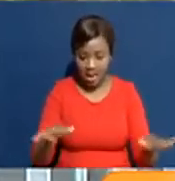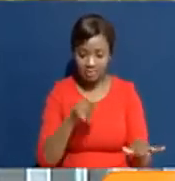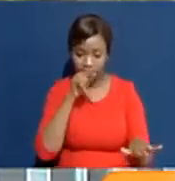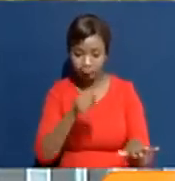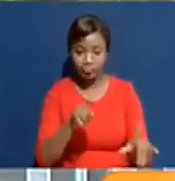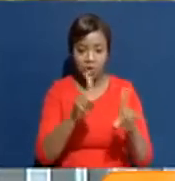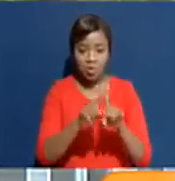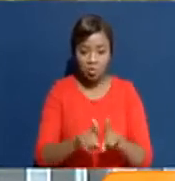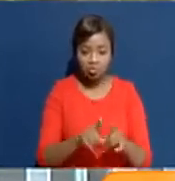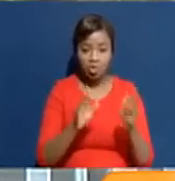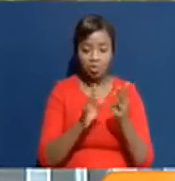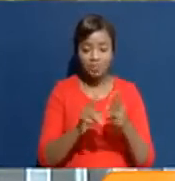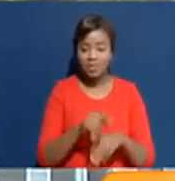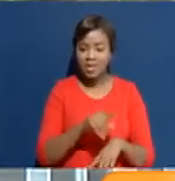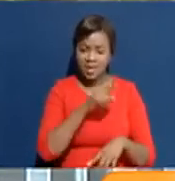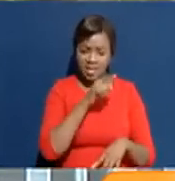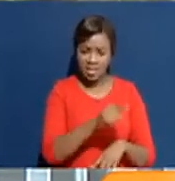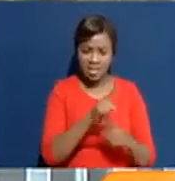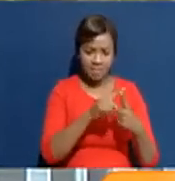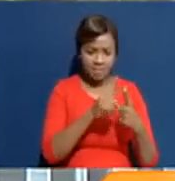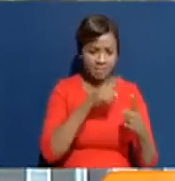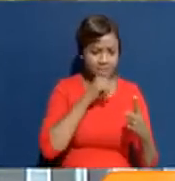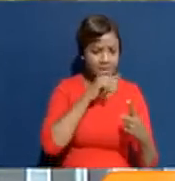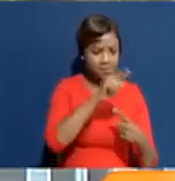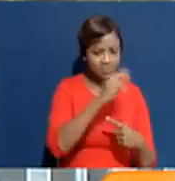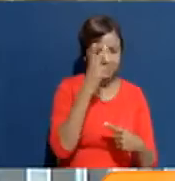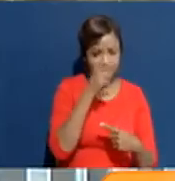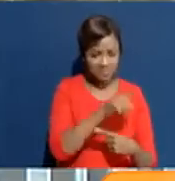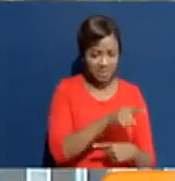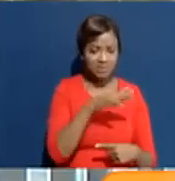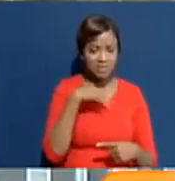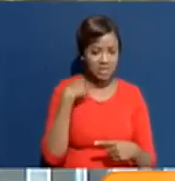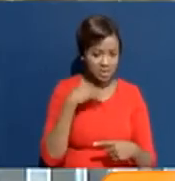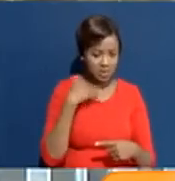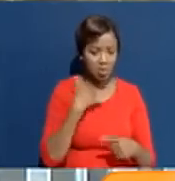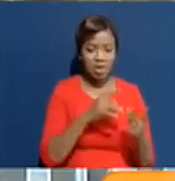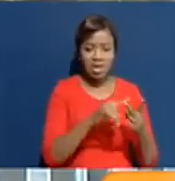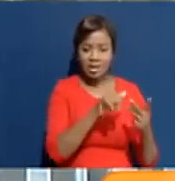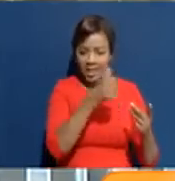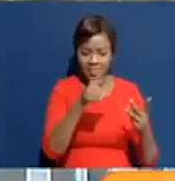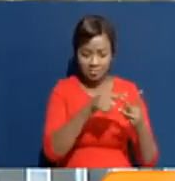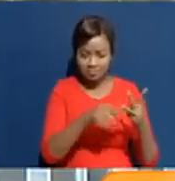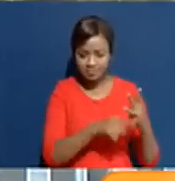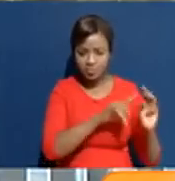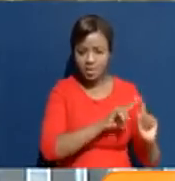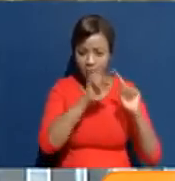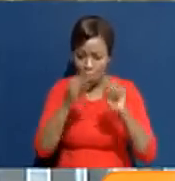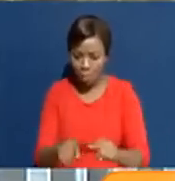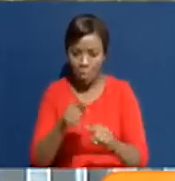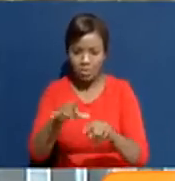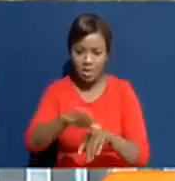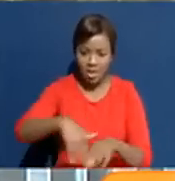of two others, had invaded the Ekattera tea plantation and was caught red-handed by guards. He fell into